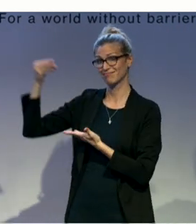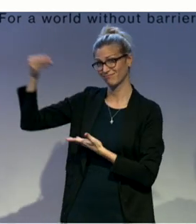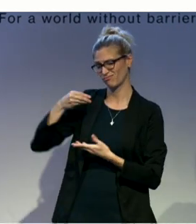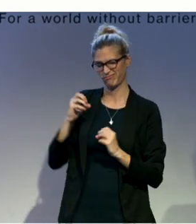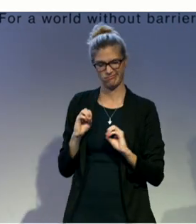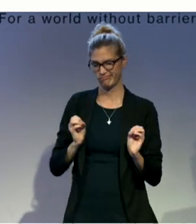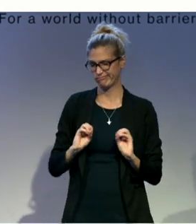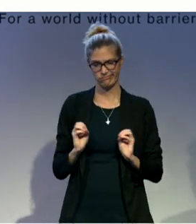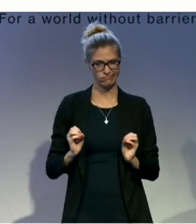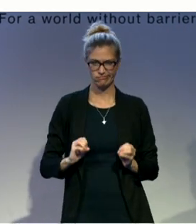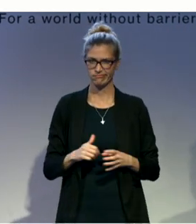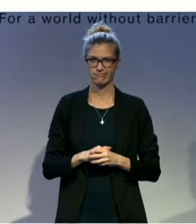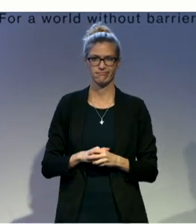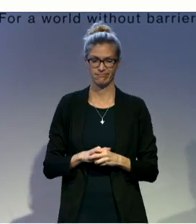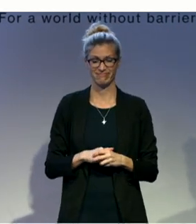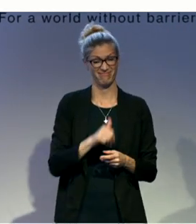support.